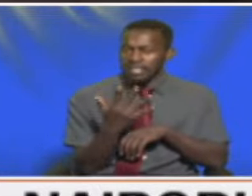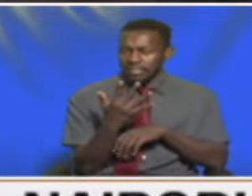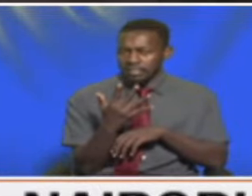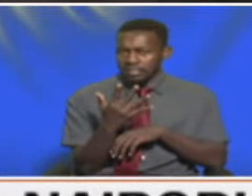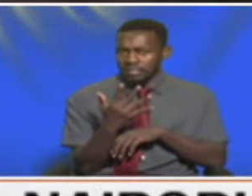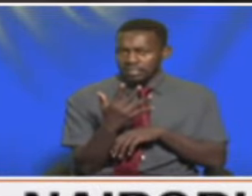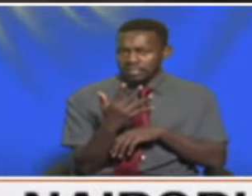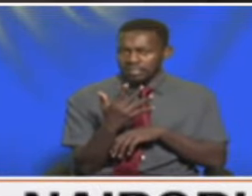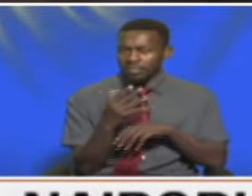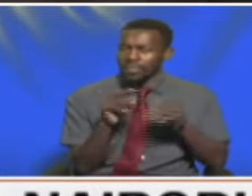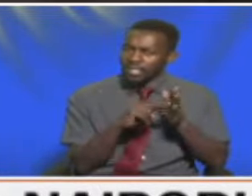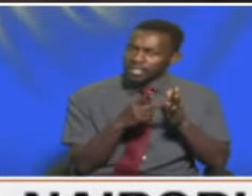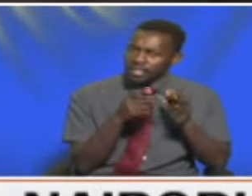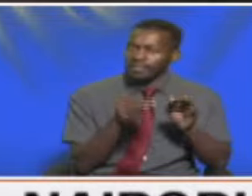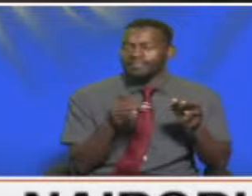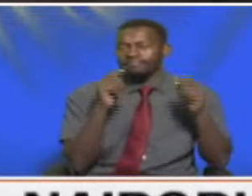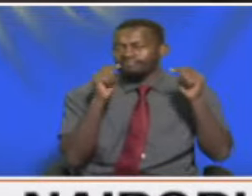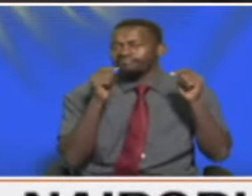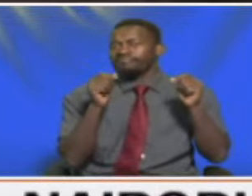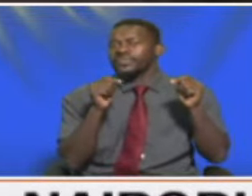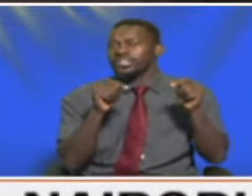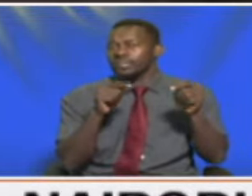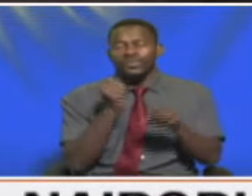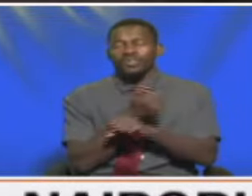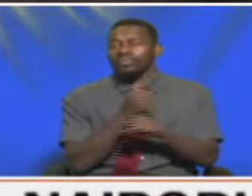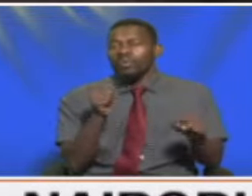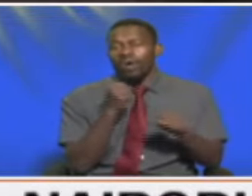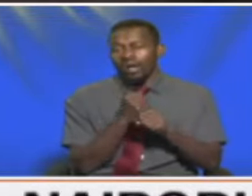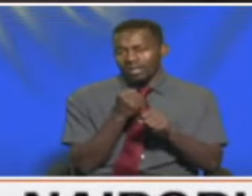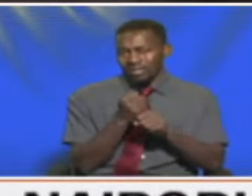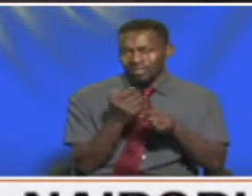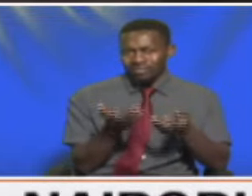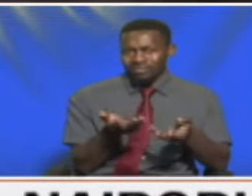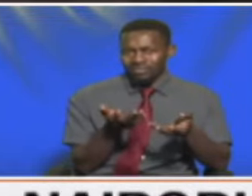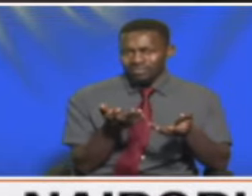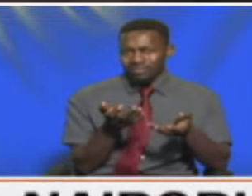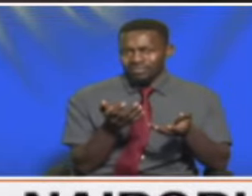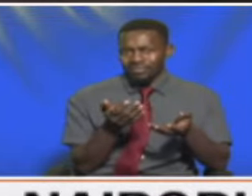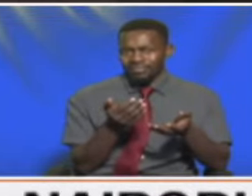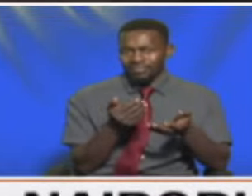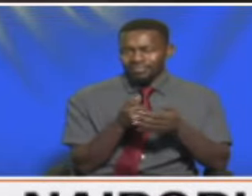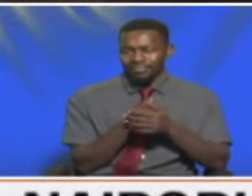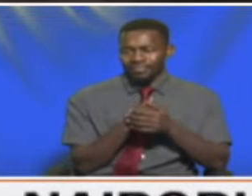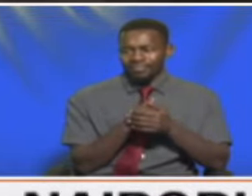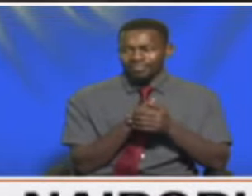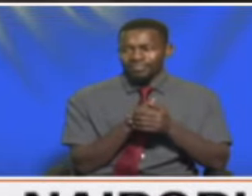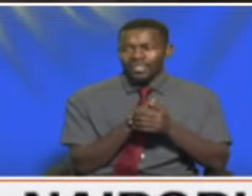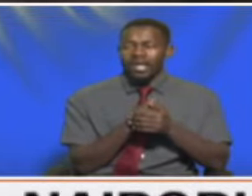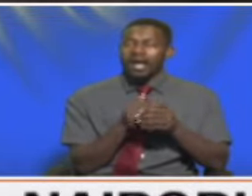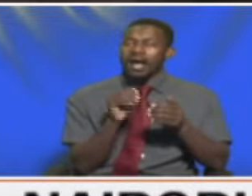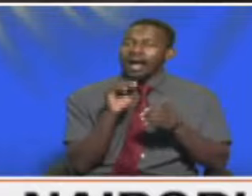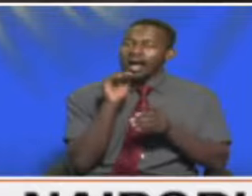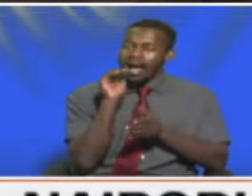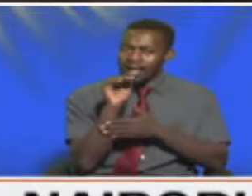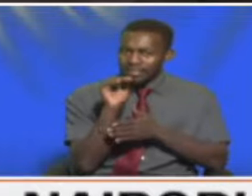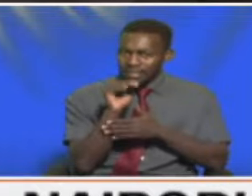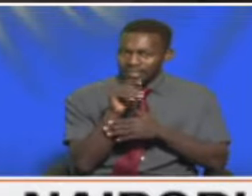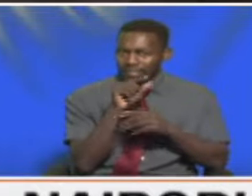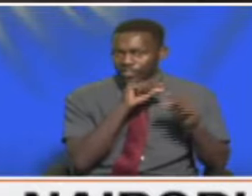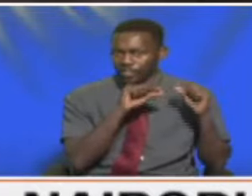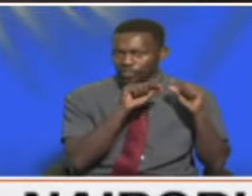So with this uncertainty every time, those loans are accruing and it's a problem. So we are urging these, our Gen